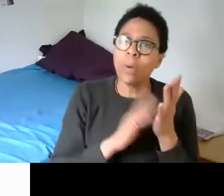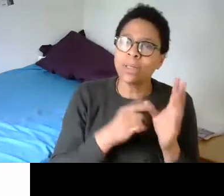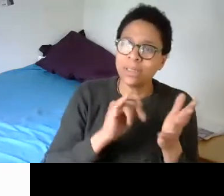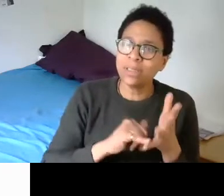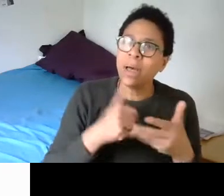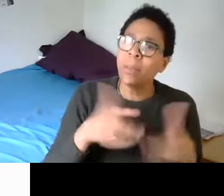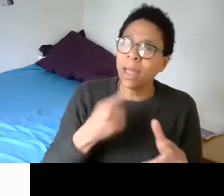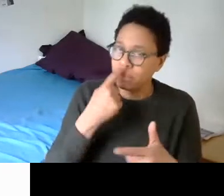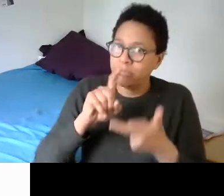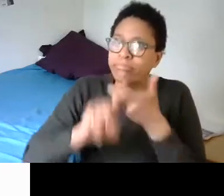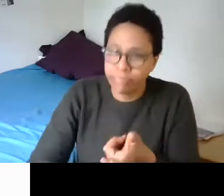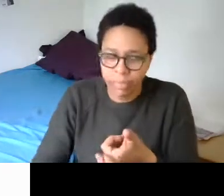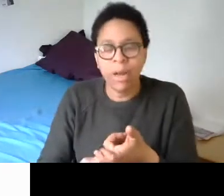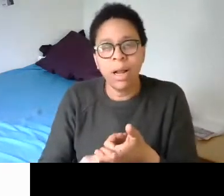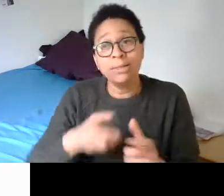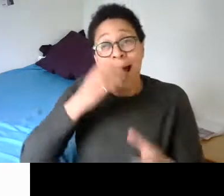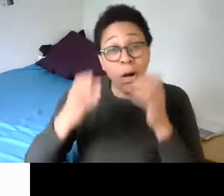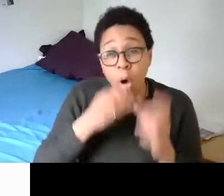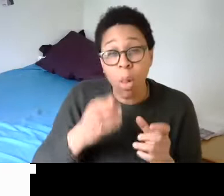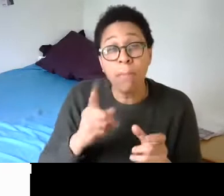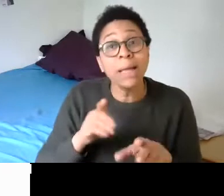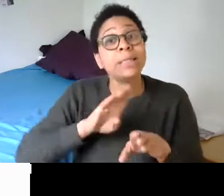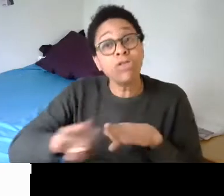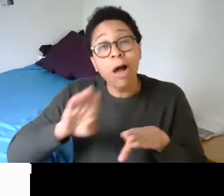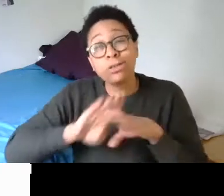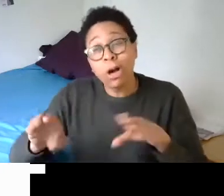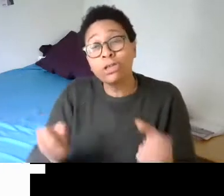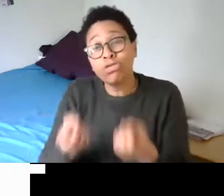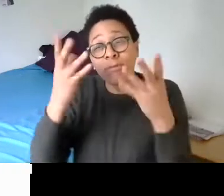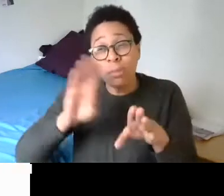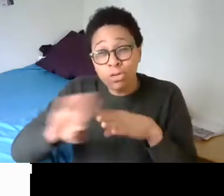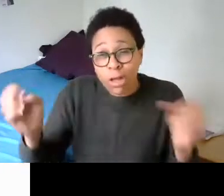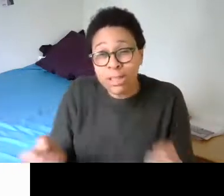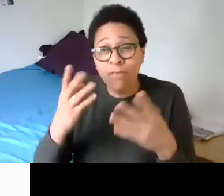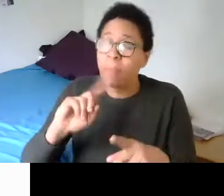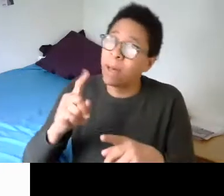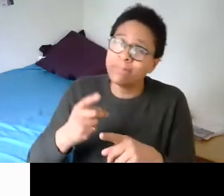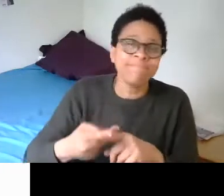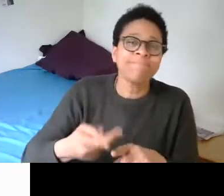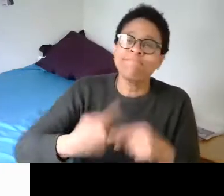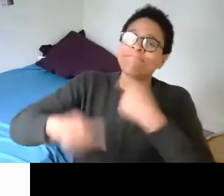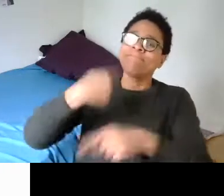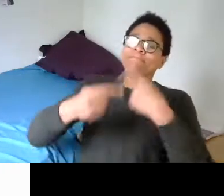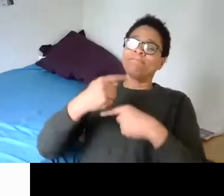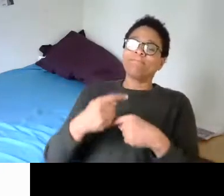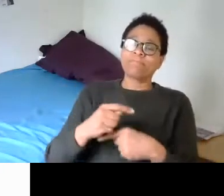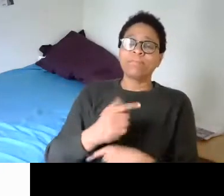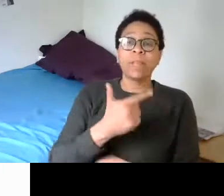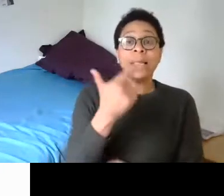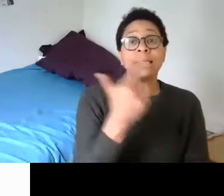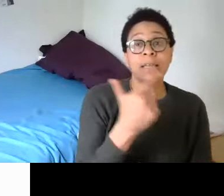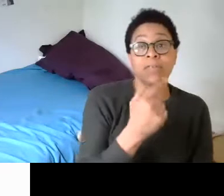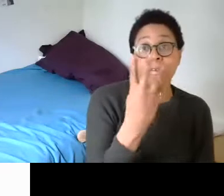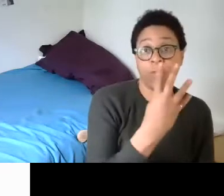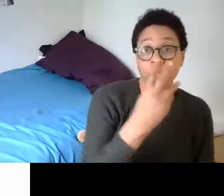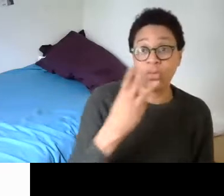alcohol. Some further statements written in the book. After February 5th, 1743 to 44, drink no wine, nor